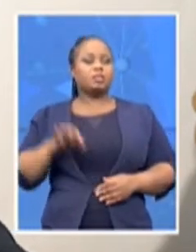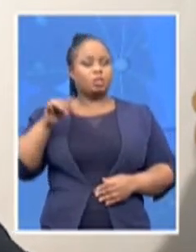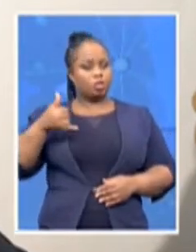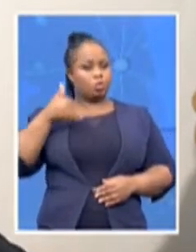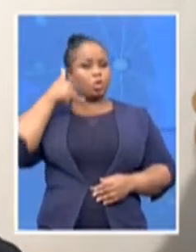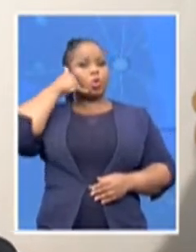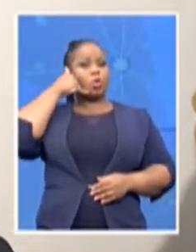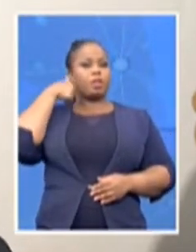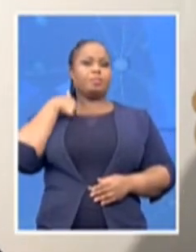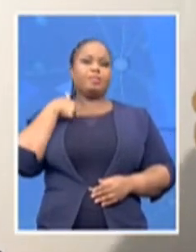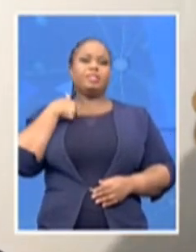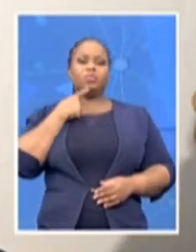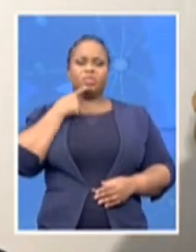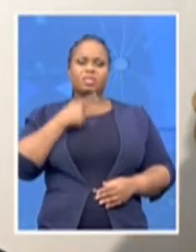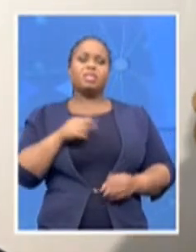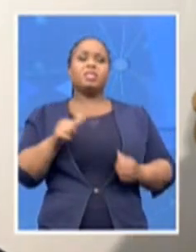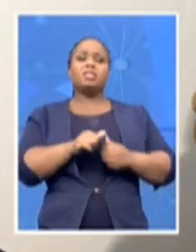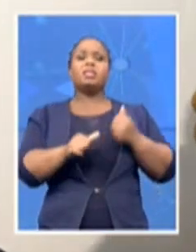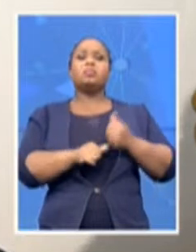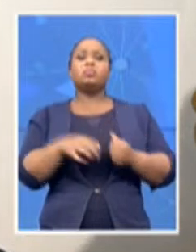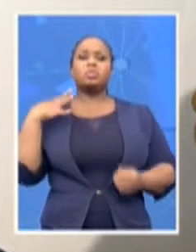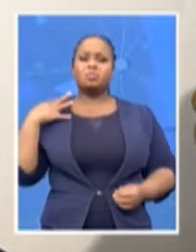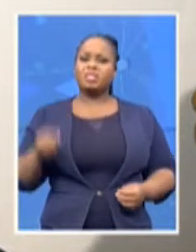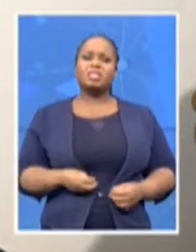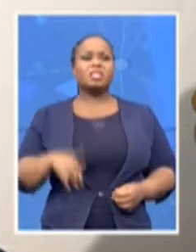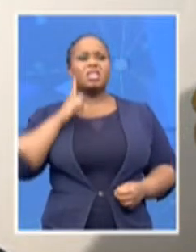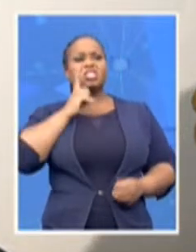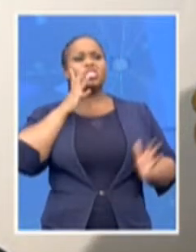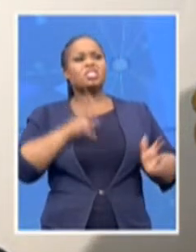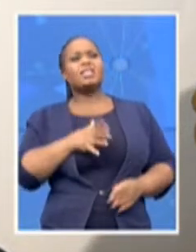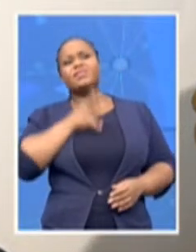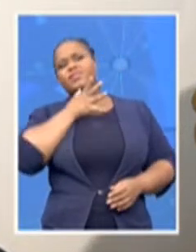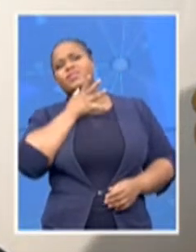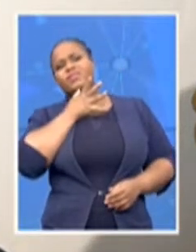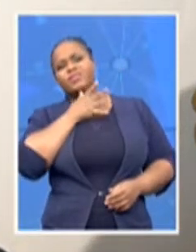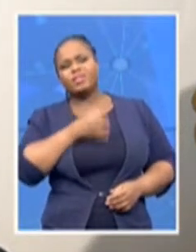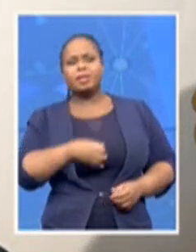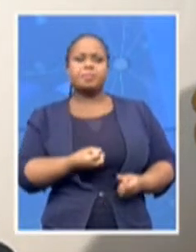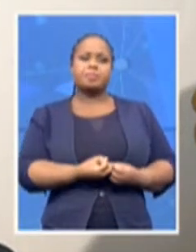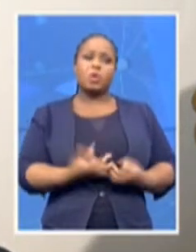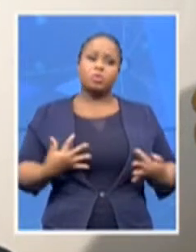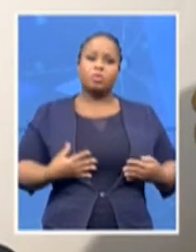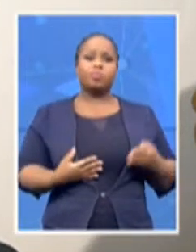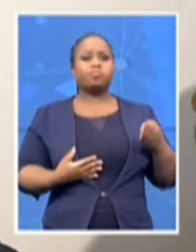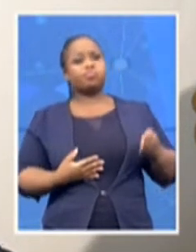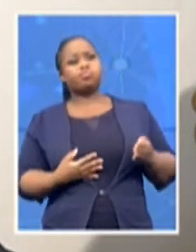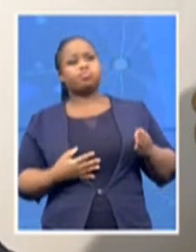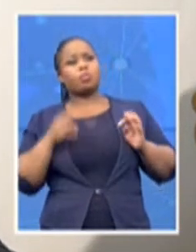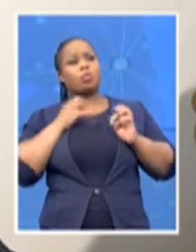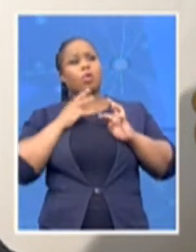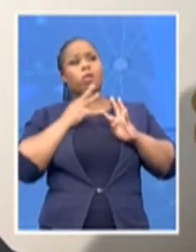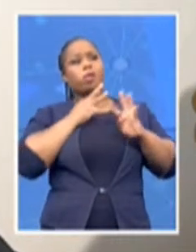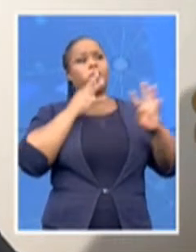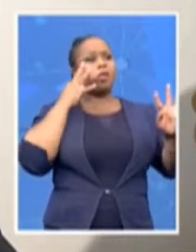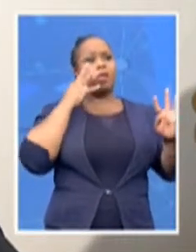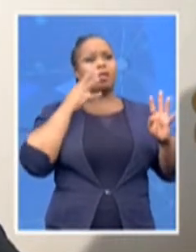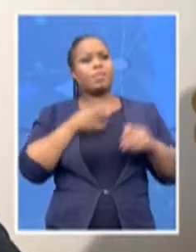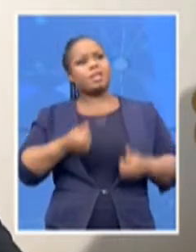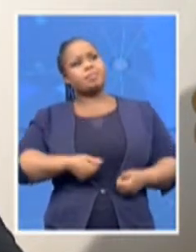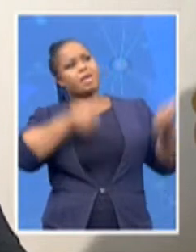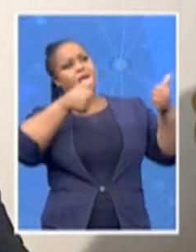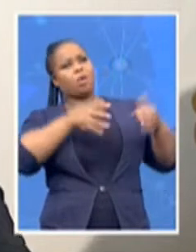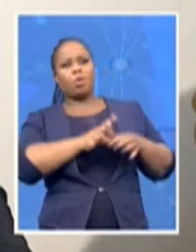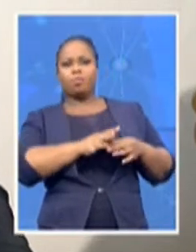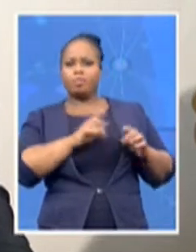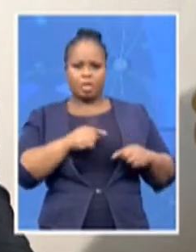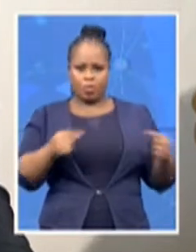got many teachers here, and you can't send them away because some of them were not on